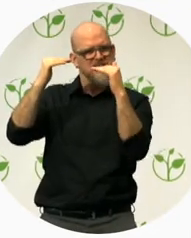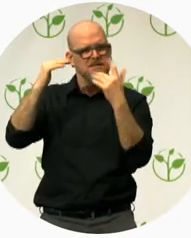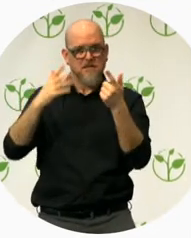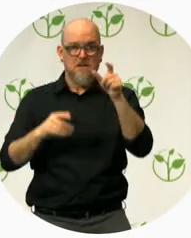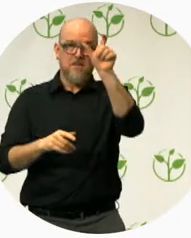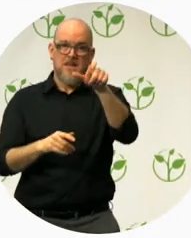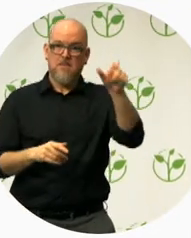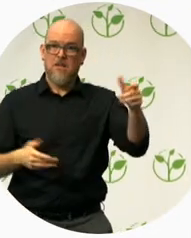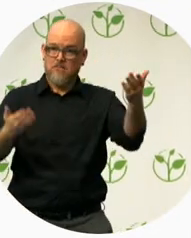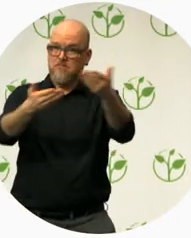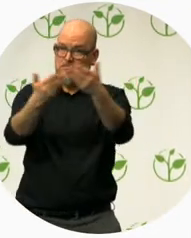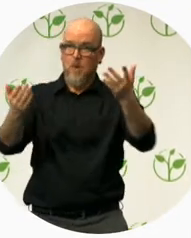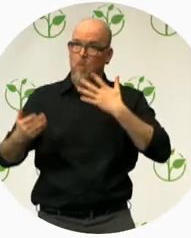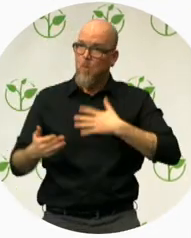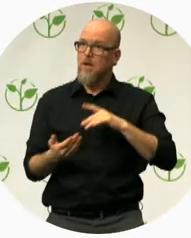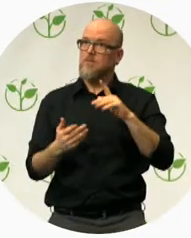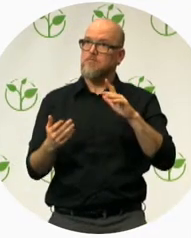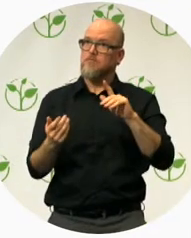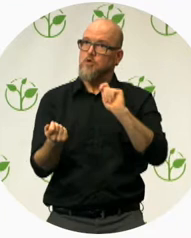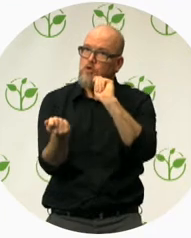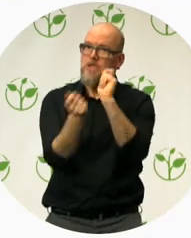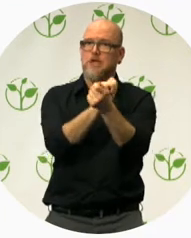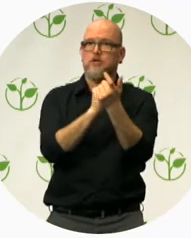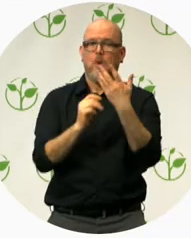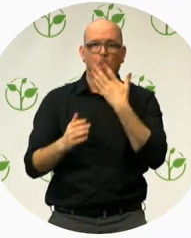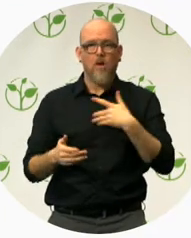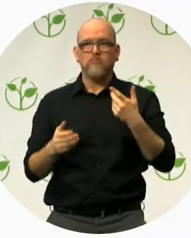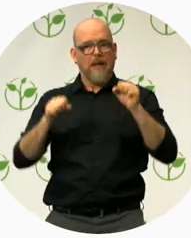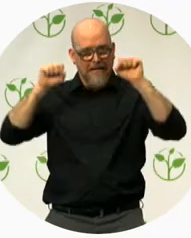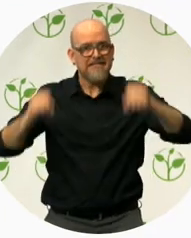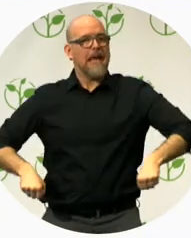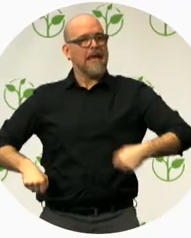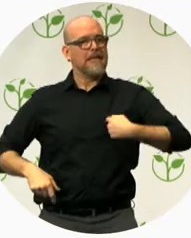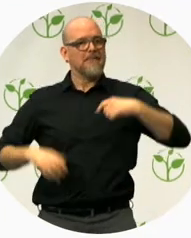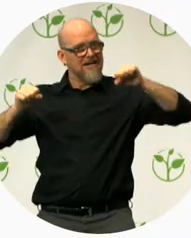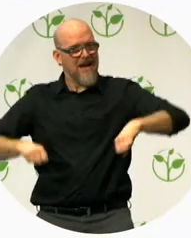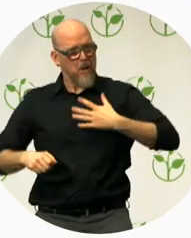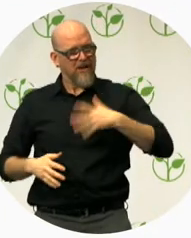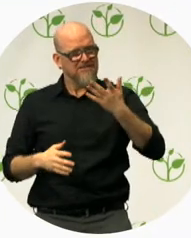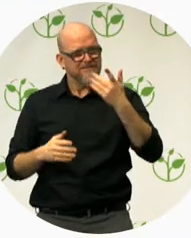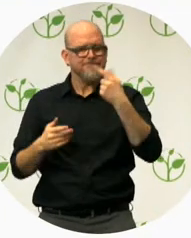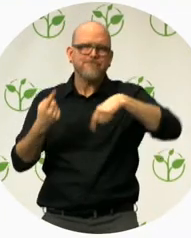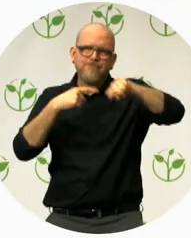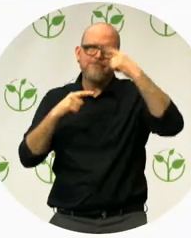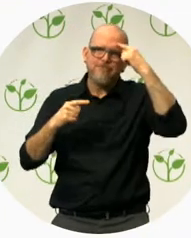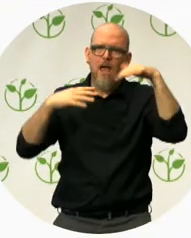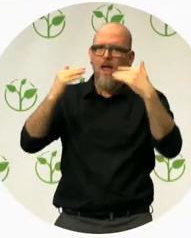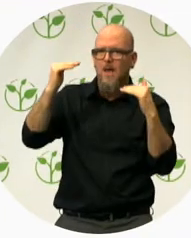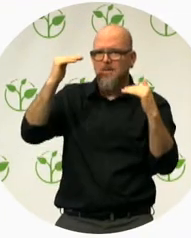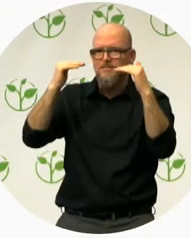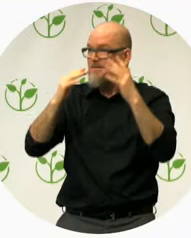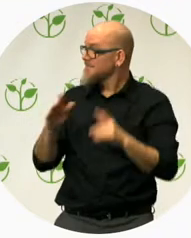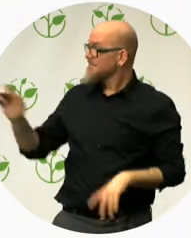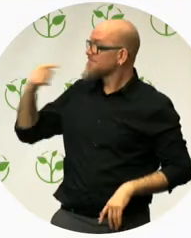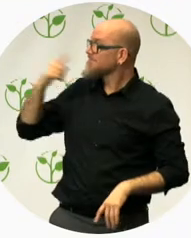gaps. Thank you, David. Rodrigo, it's your turn. So thank you, Michael. It's a pleasure to be here. Hello, everyone.